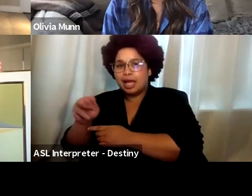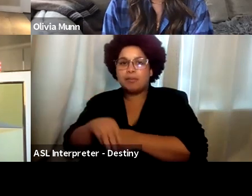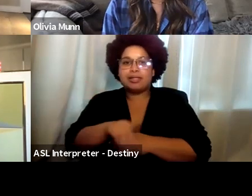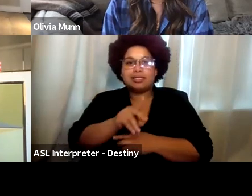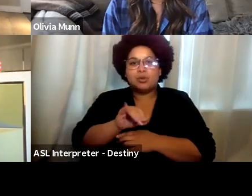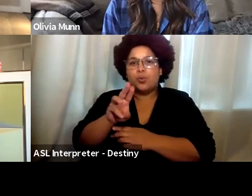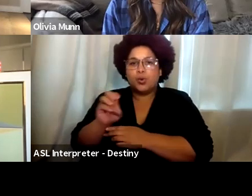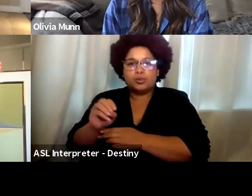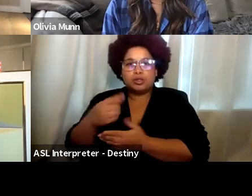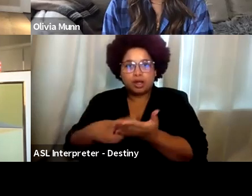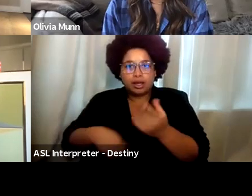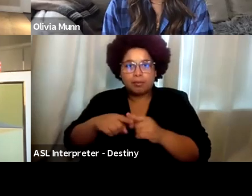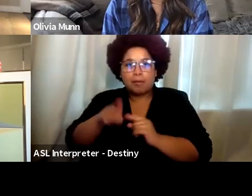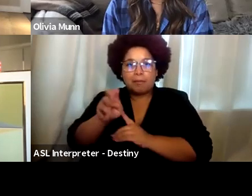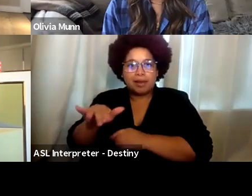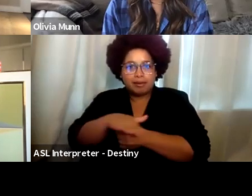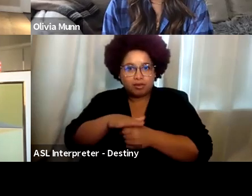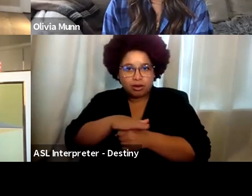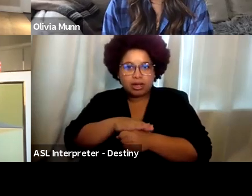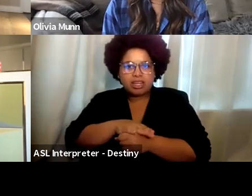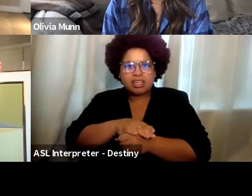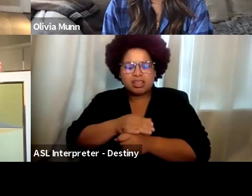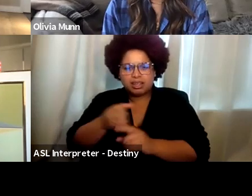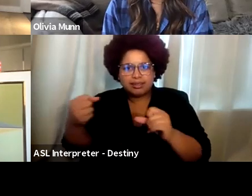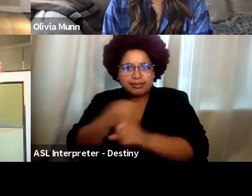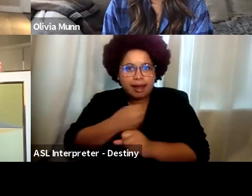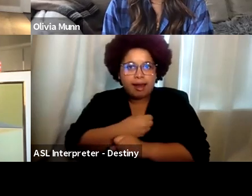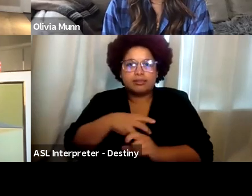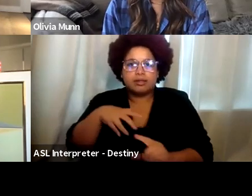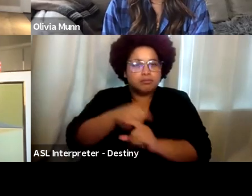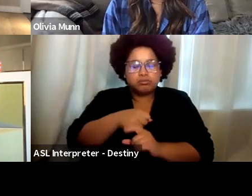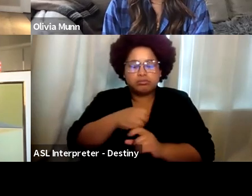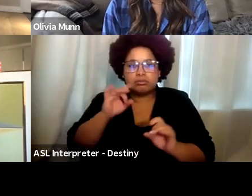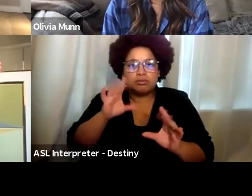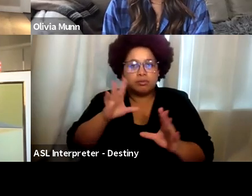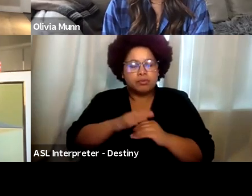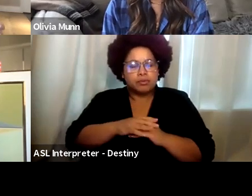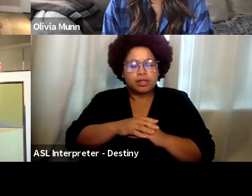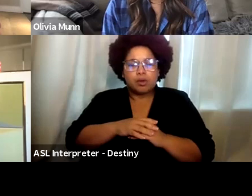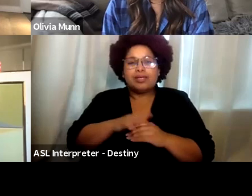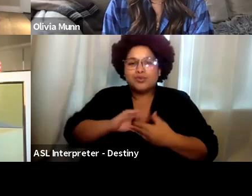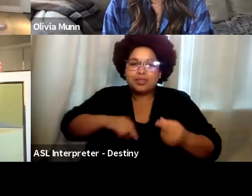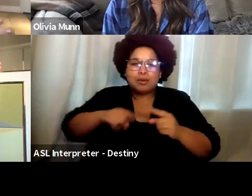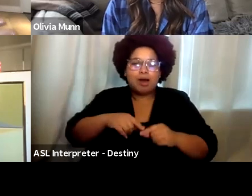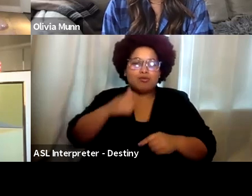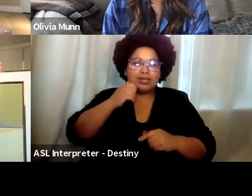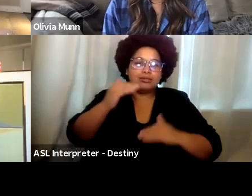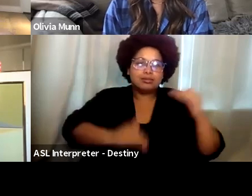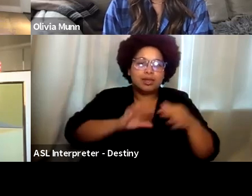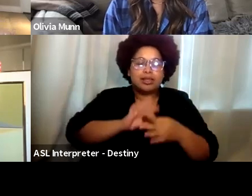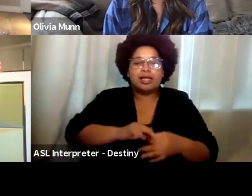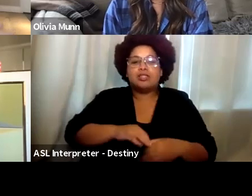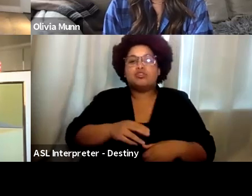and started talking about the Bay Area attacks that we revisited it. And we had done stories about racial disparities with Filipino